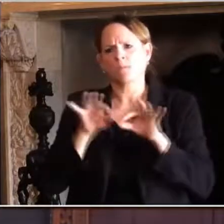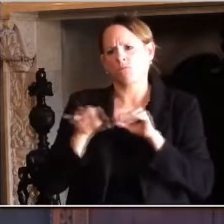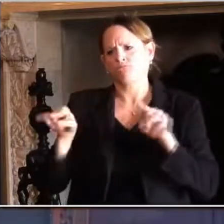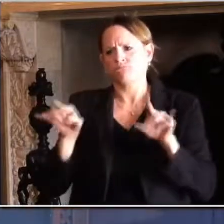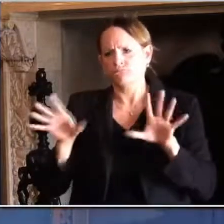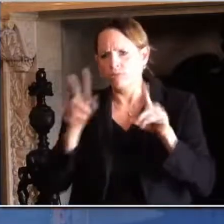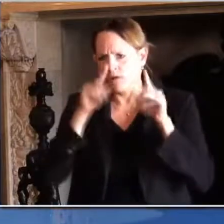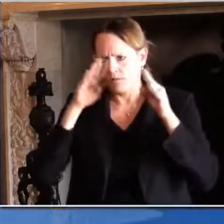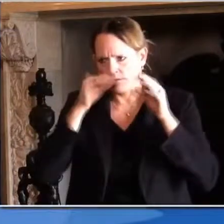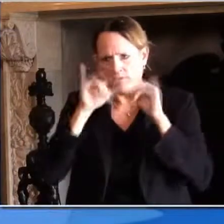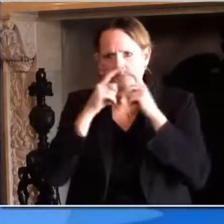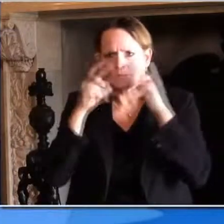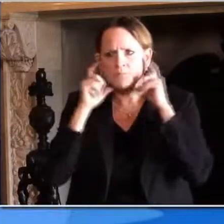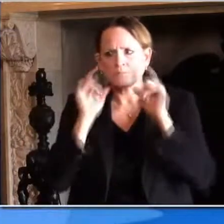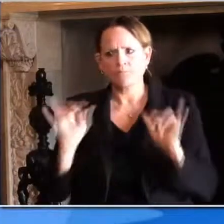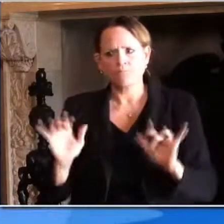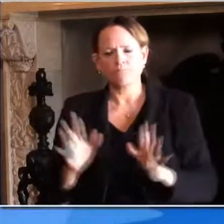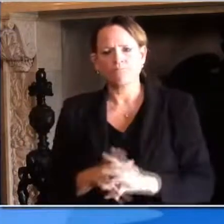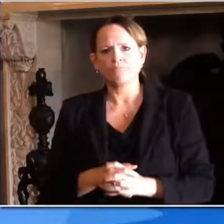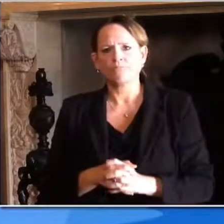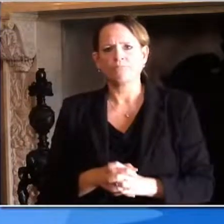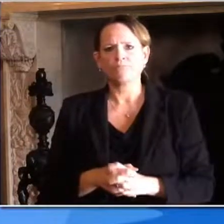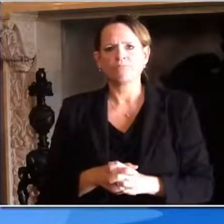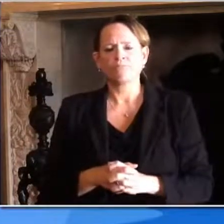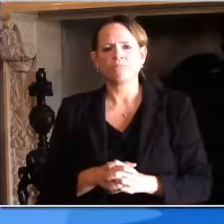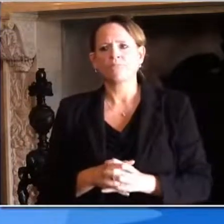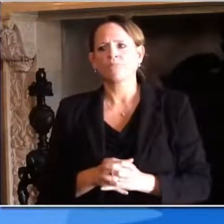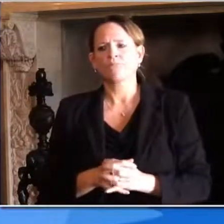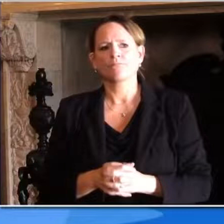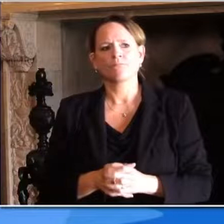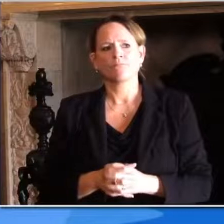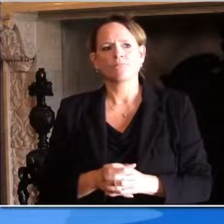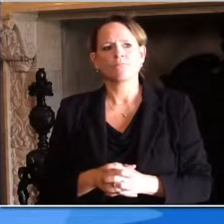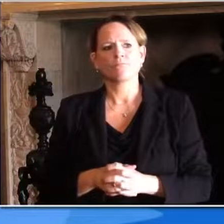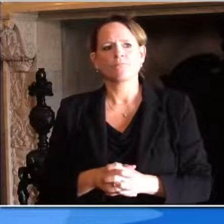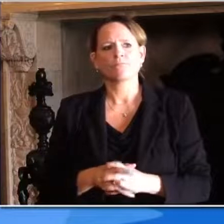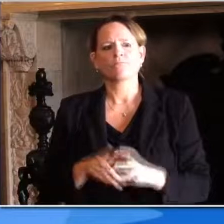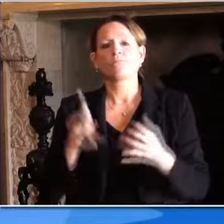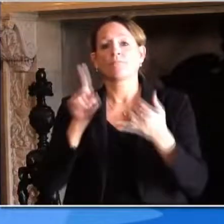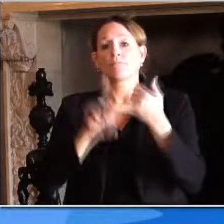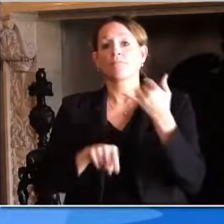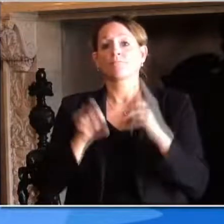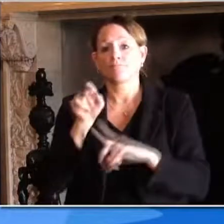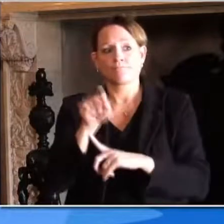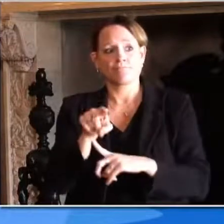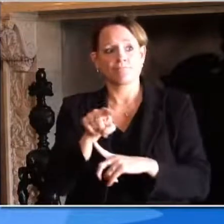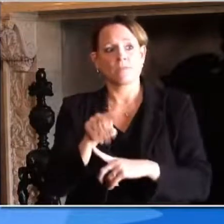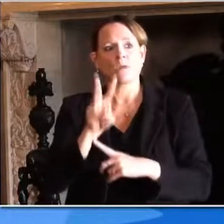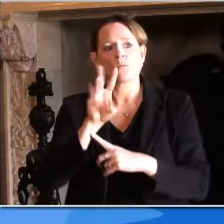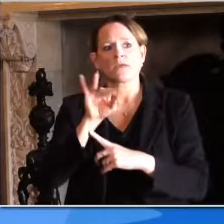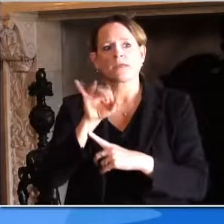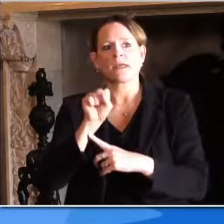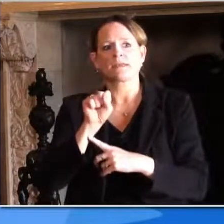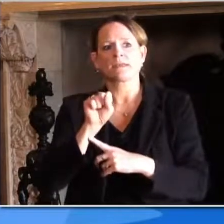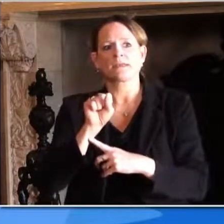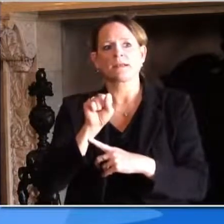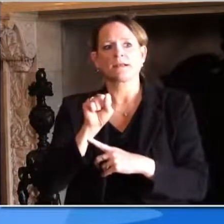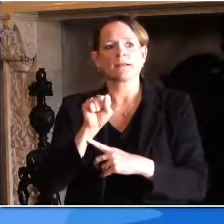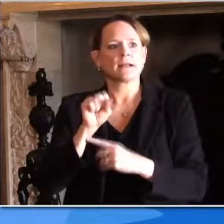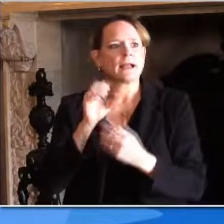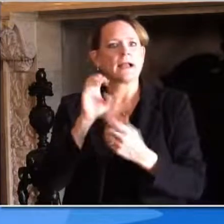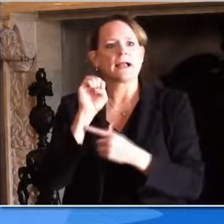you. And our final question this afternoon belongs to Eric Gunn from Wisconsin Examiner. Eric?